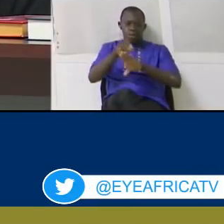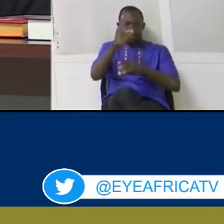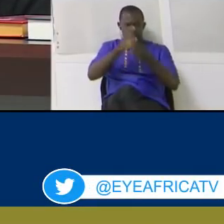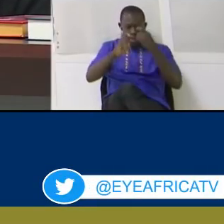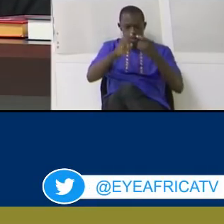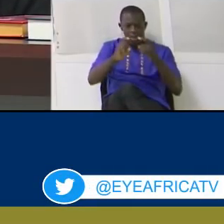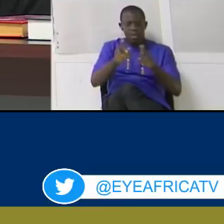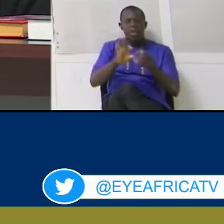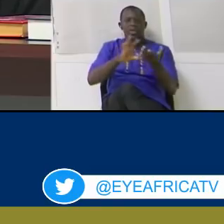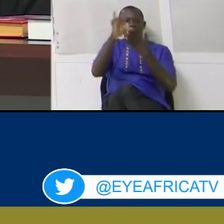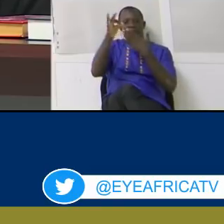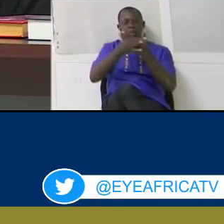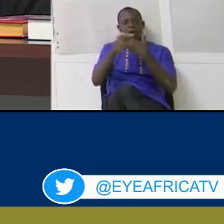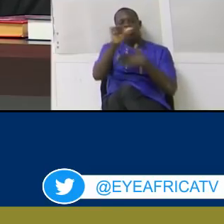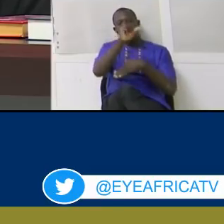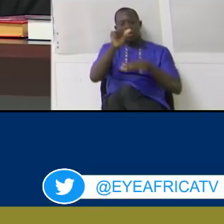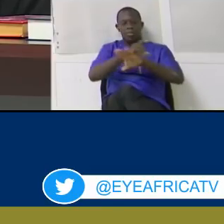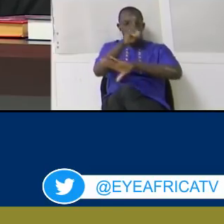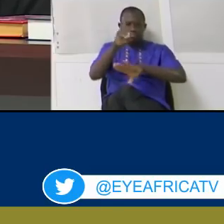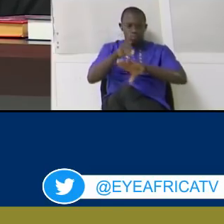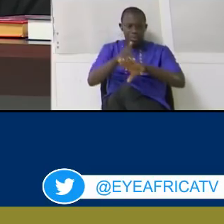Ñu toxu wat. We relocated.